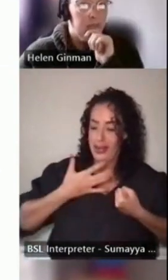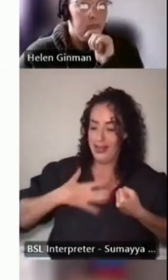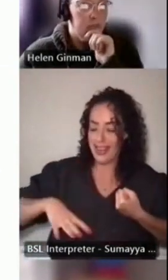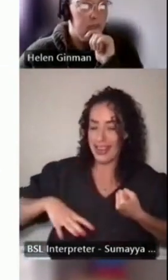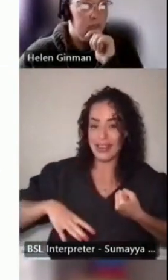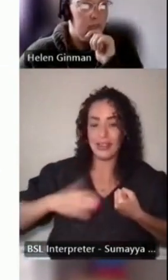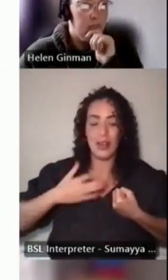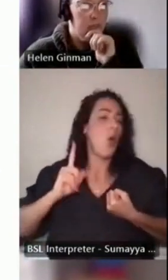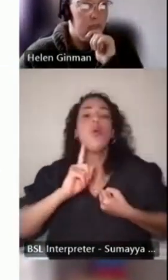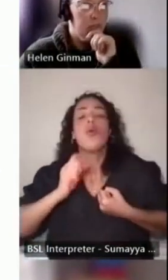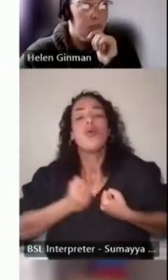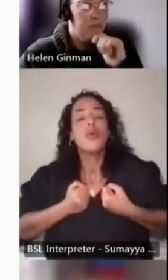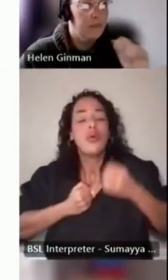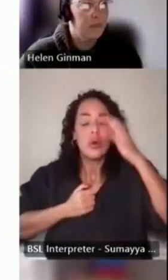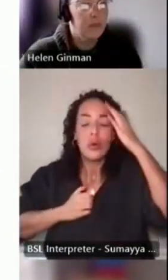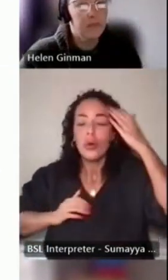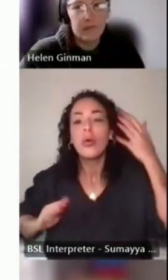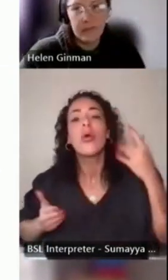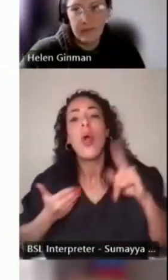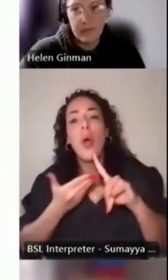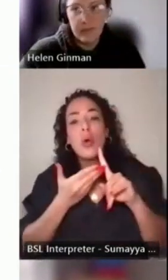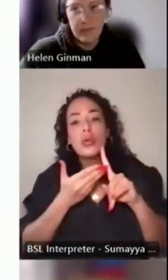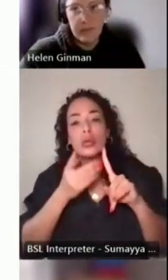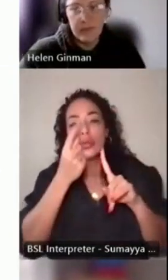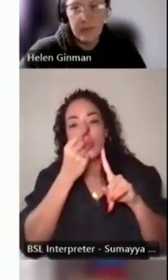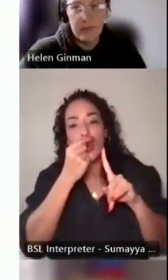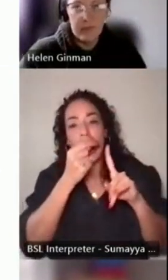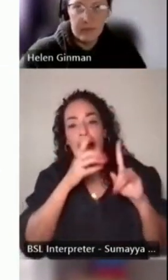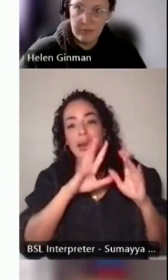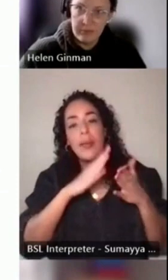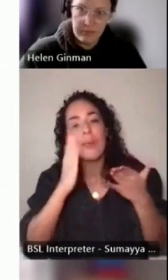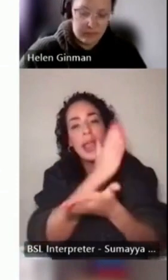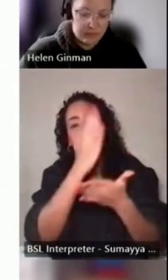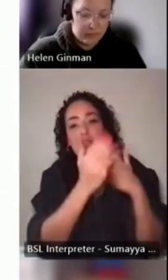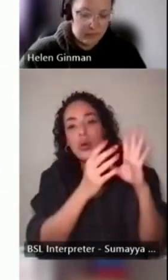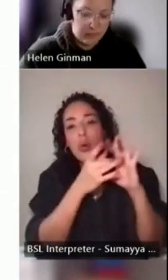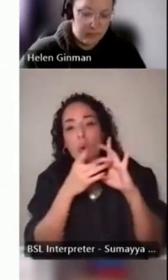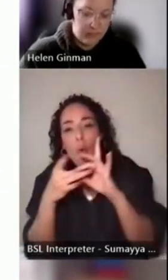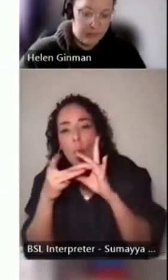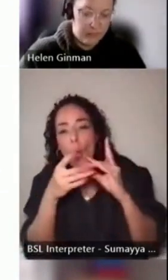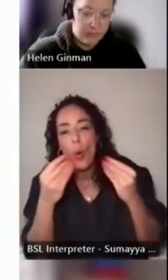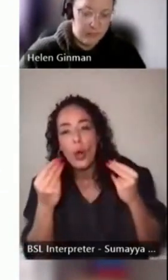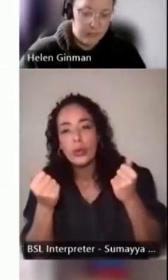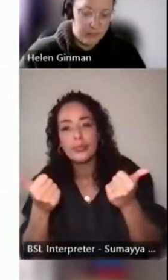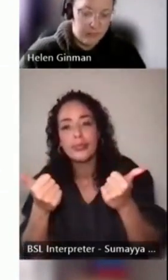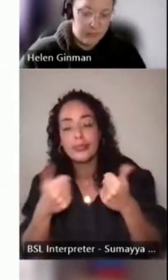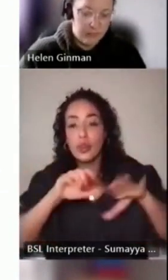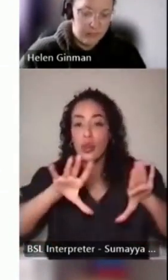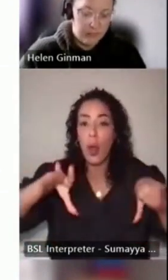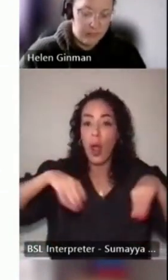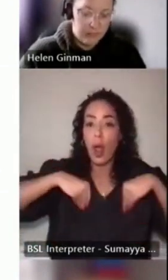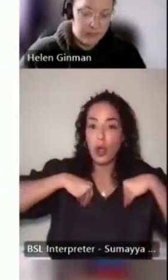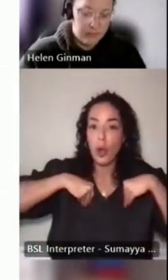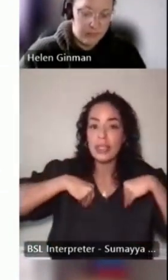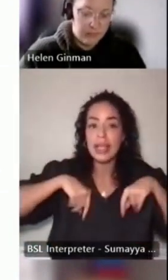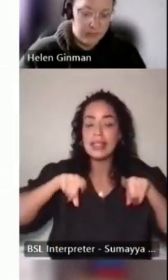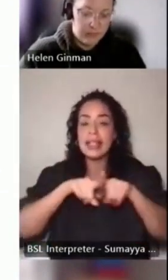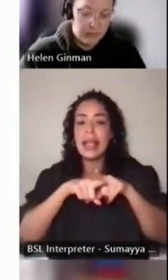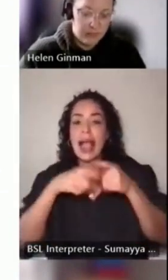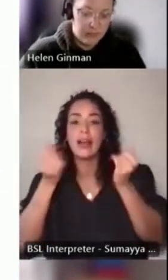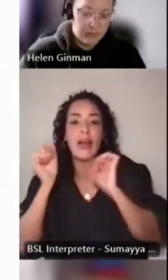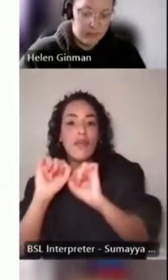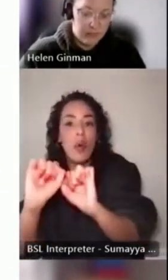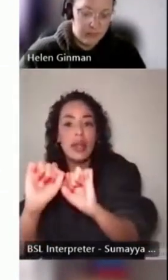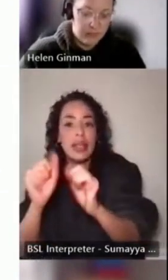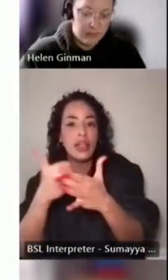to avoid conflict. So we tend to find that maybe the accommodating and the avoiding go a bit hand in hand.